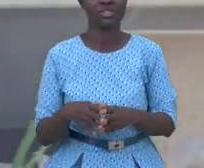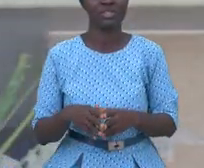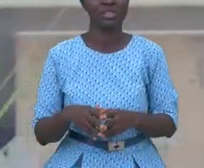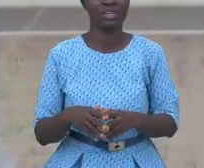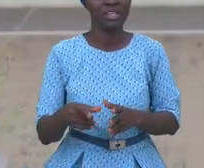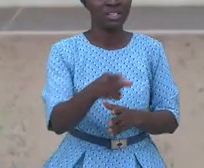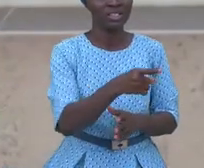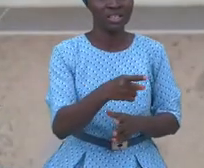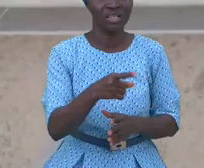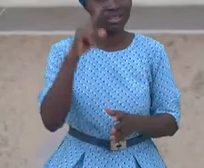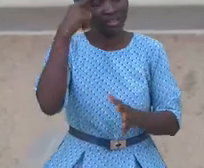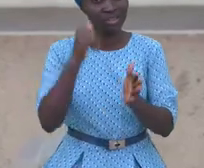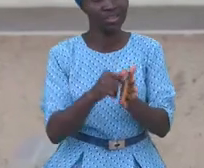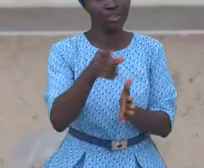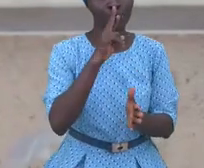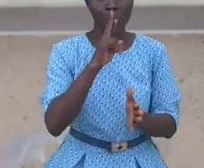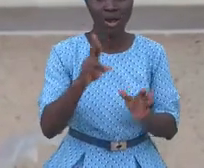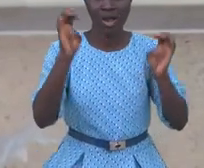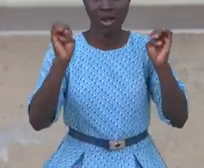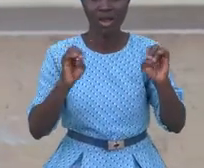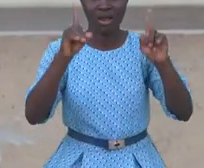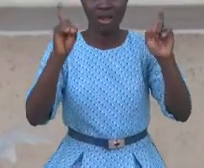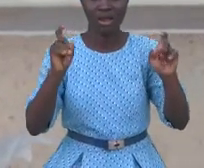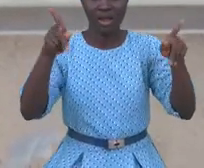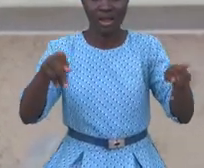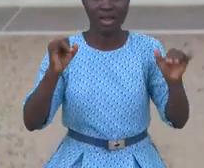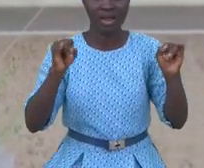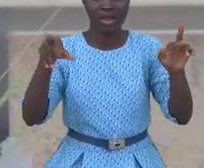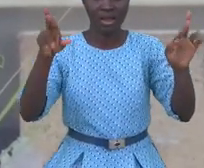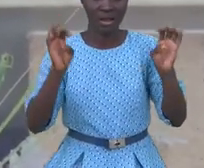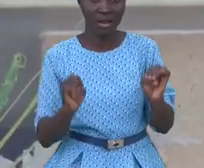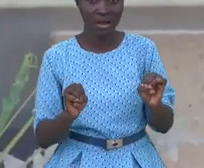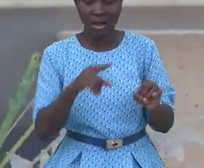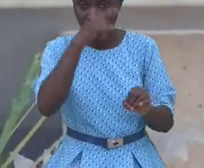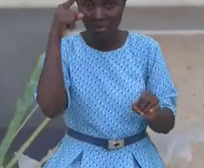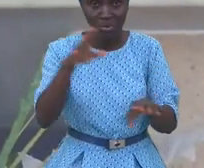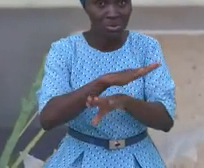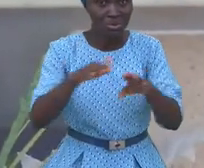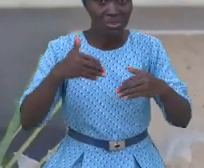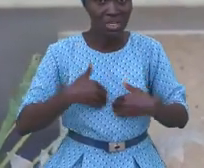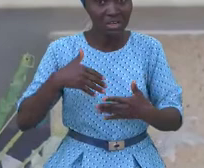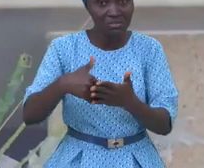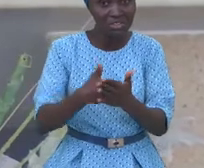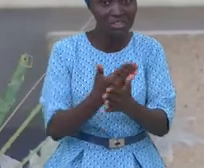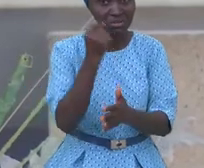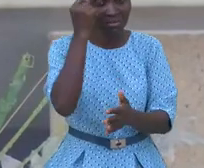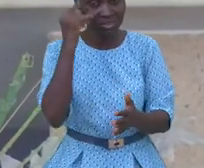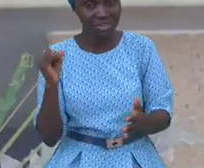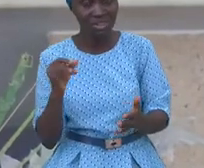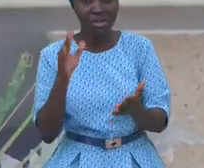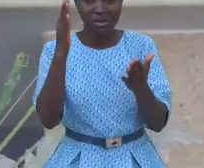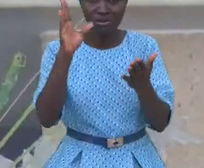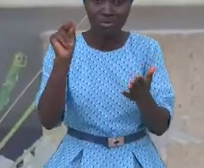has expired. She has expired. No new understanding, no new thirst. He's